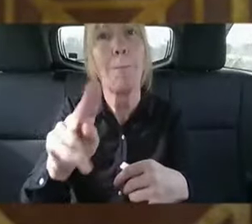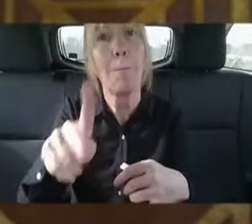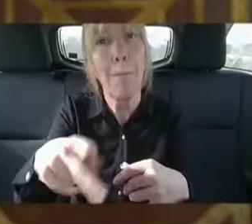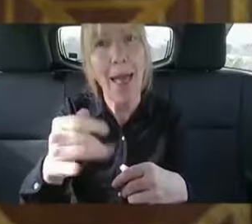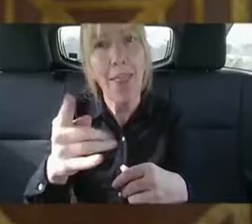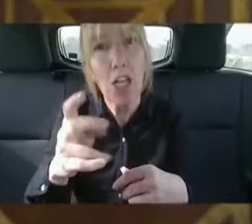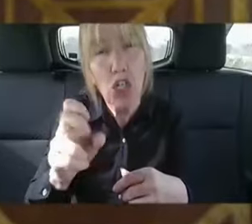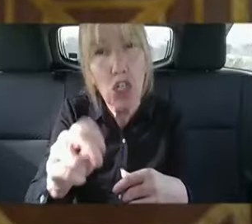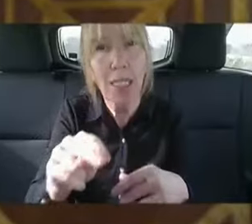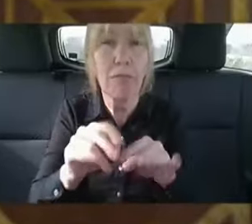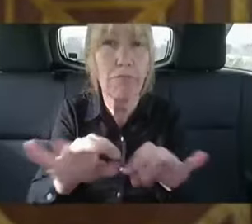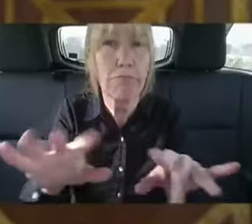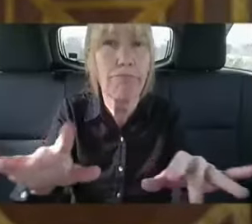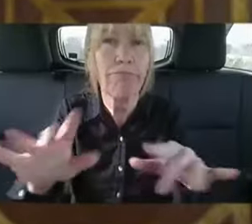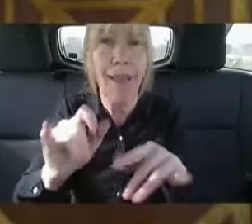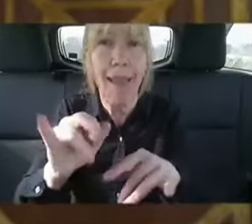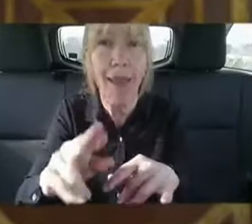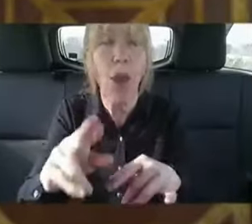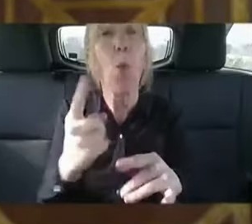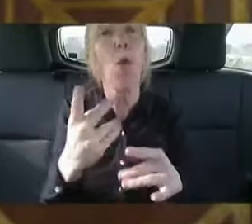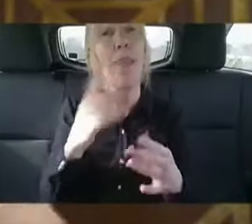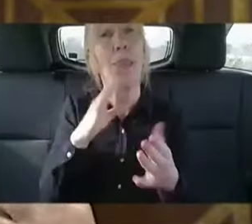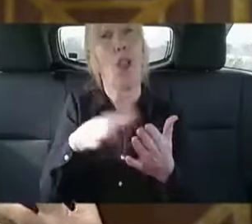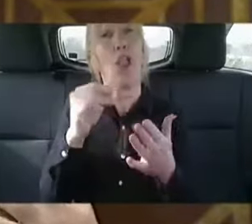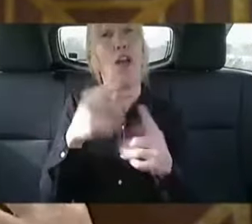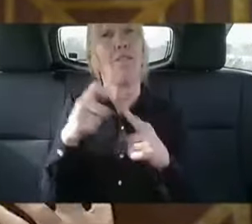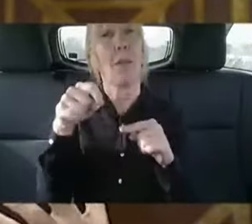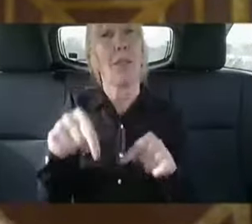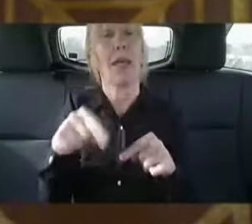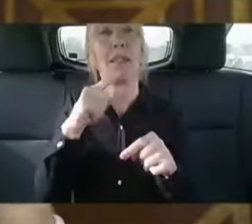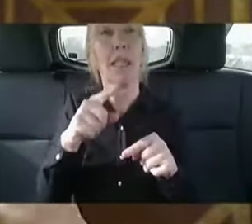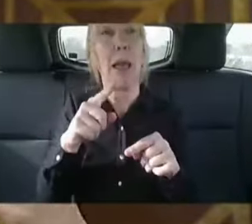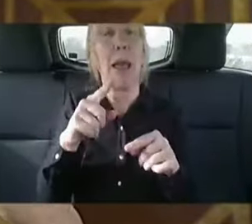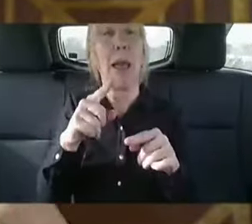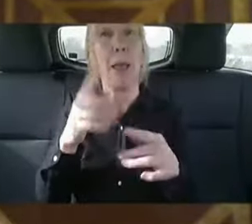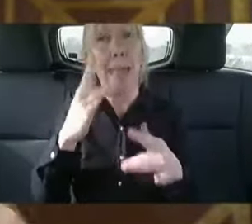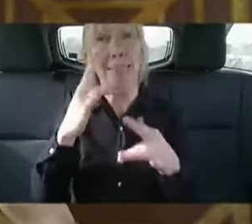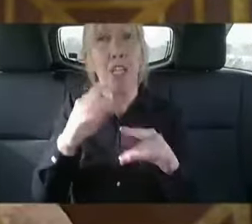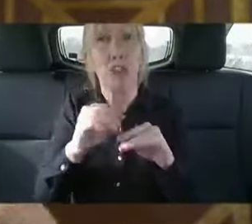One of the lessons that we learned from this pandemic is that, you know, pathogens could be transmitted, you know,